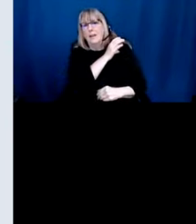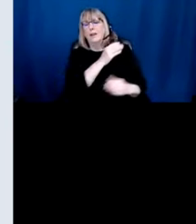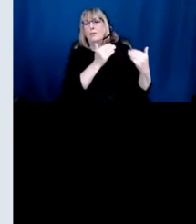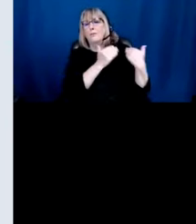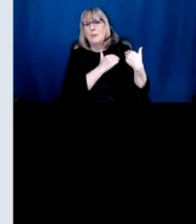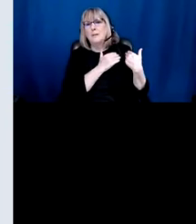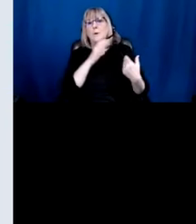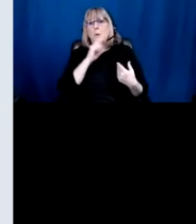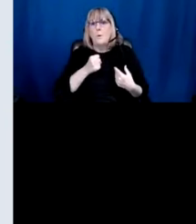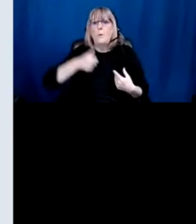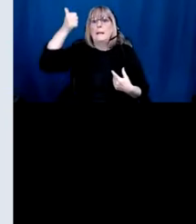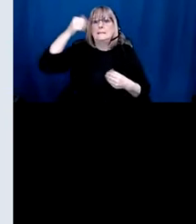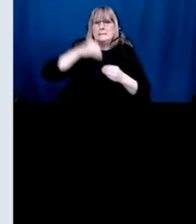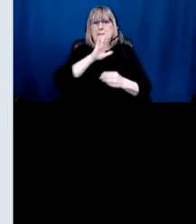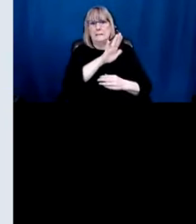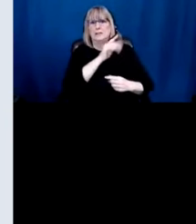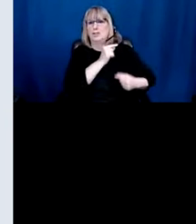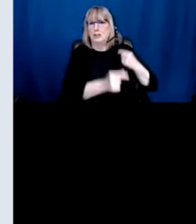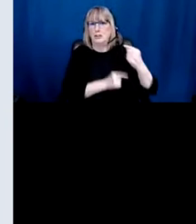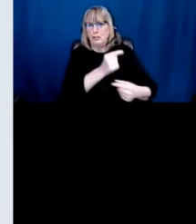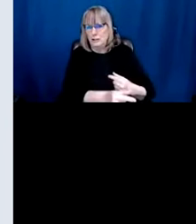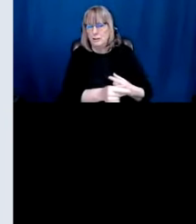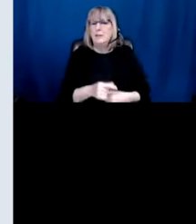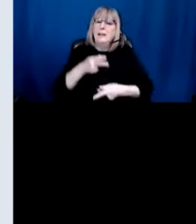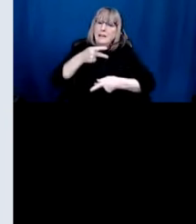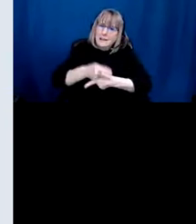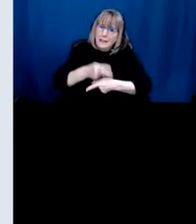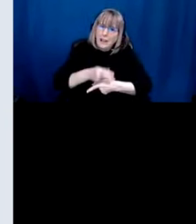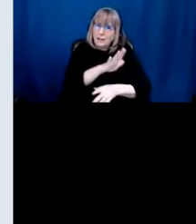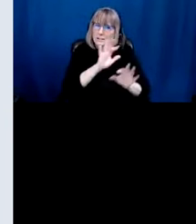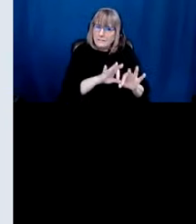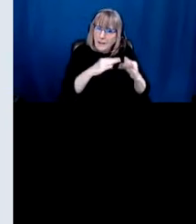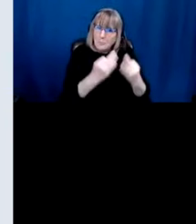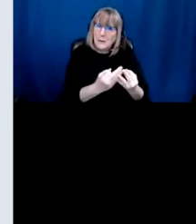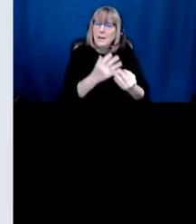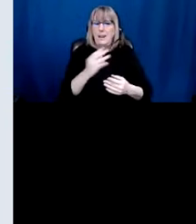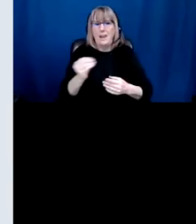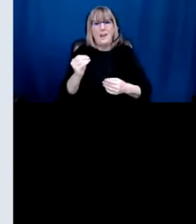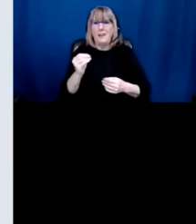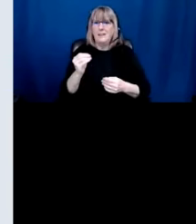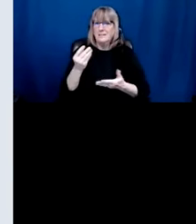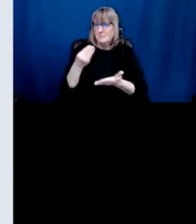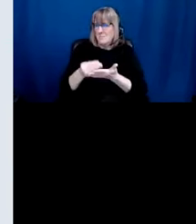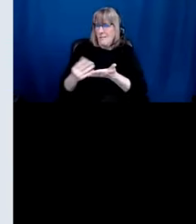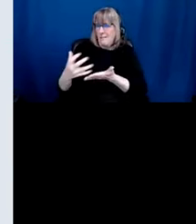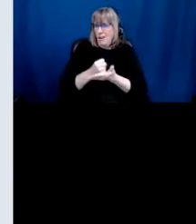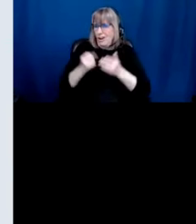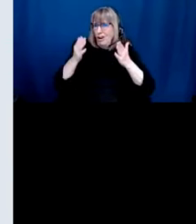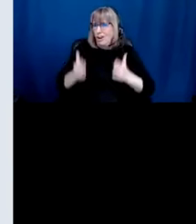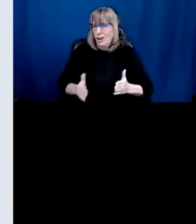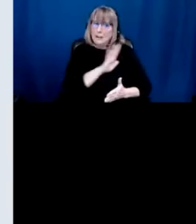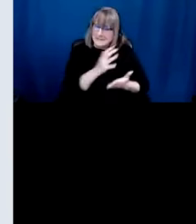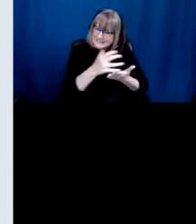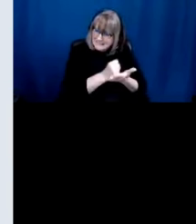nuestros empleados The caregiver to his estaba family, luchando no nada más con mantener